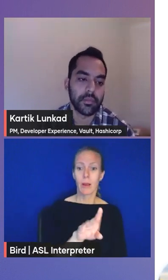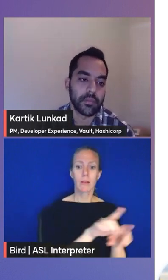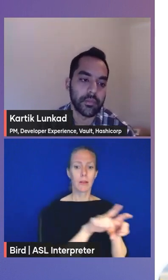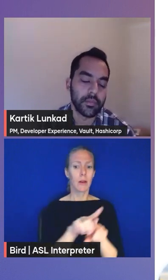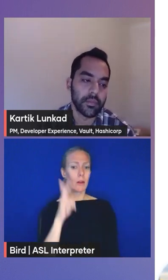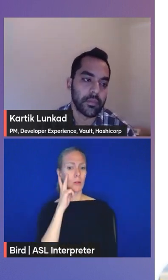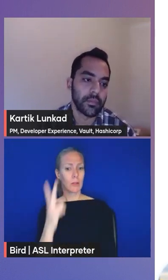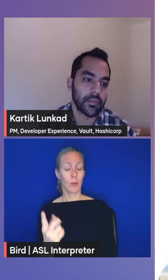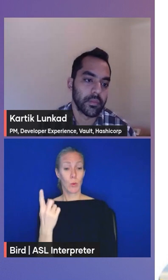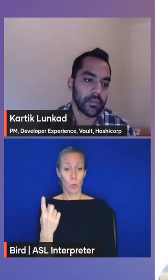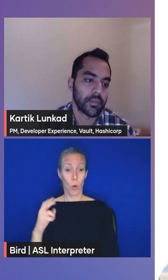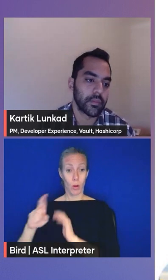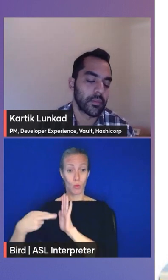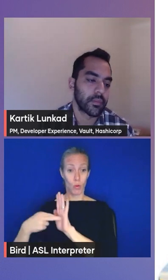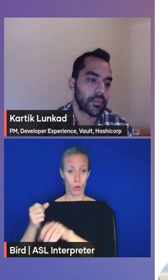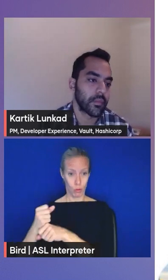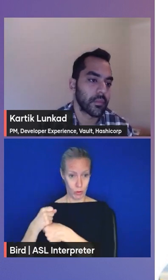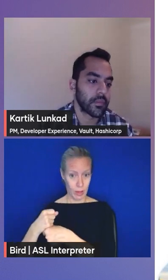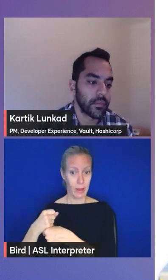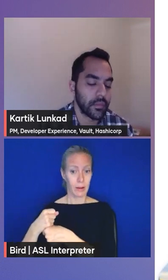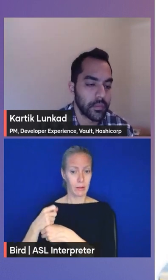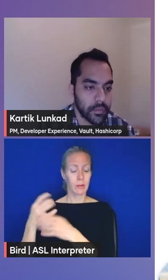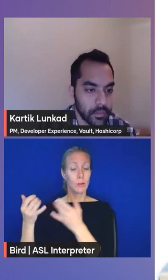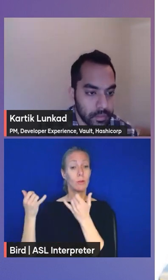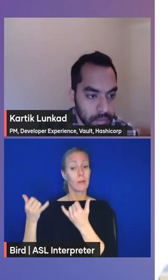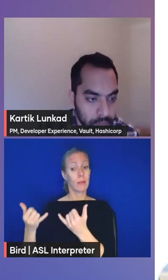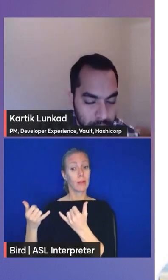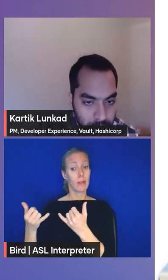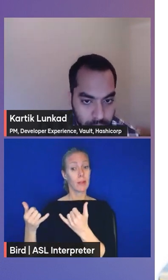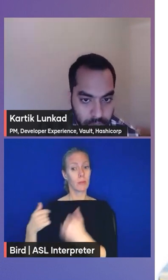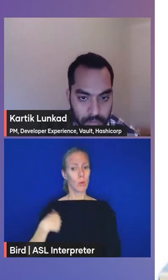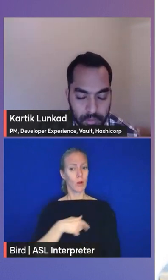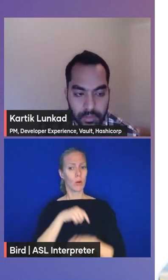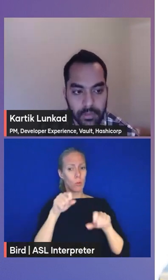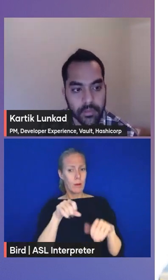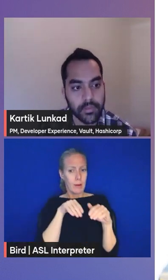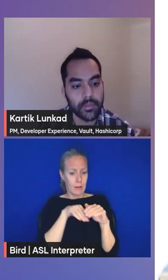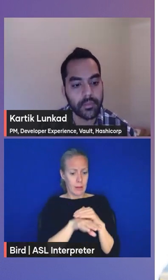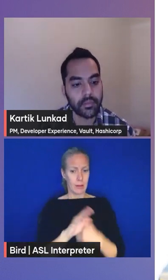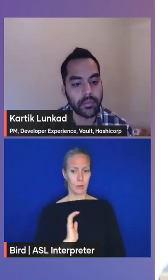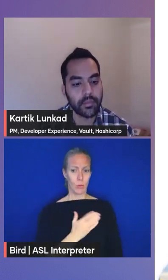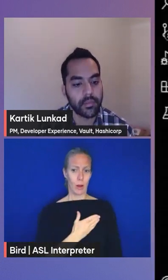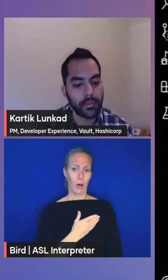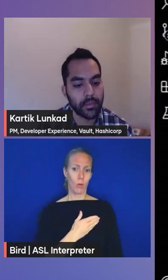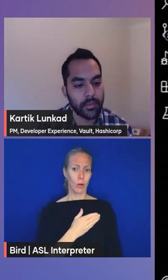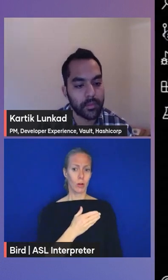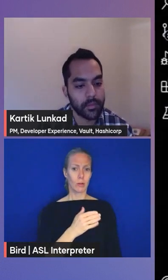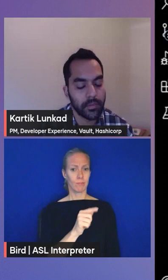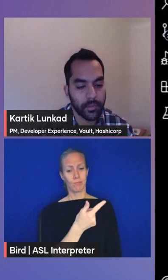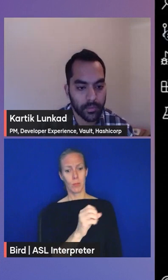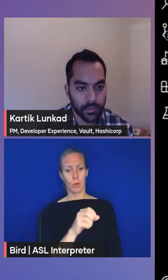created. Fantastic. At this point, we can go into our Go application.